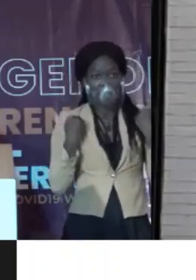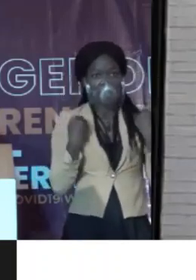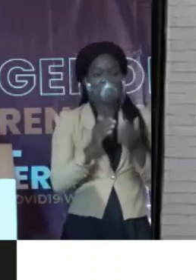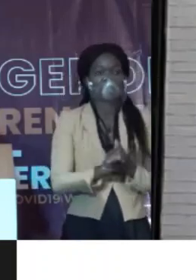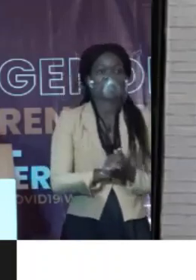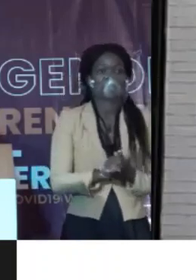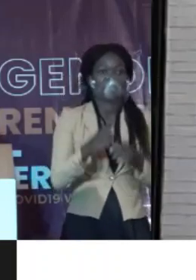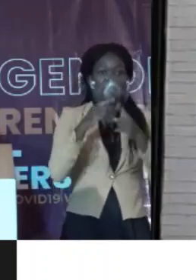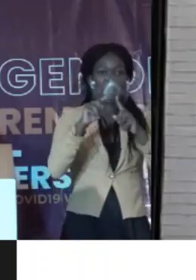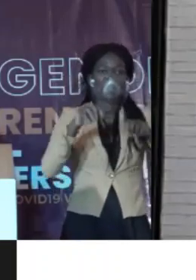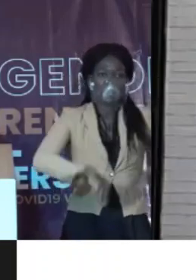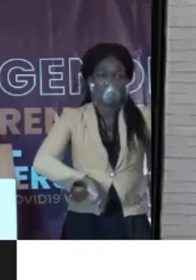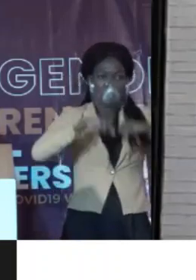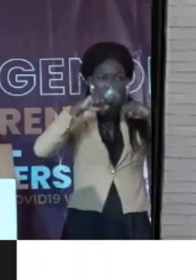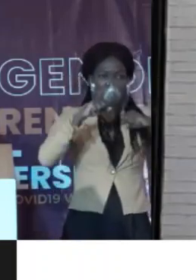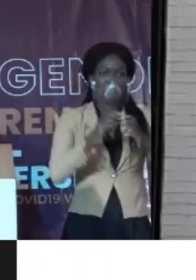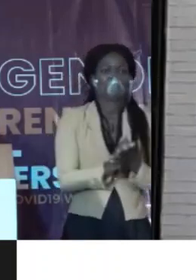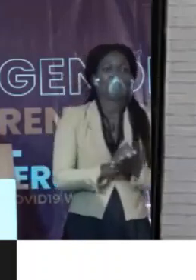Memorial Trust.